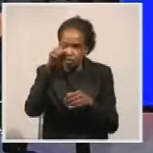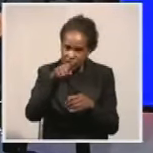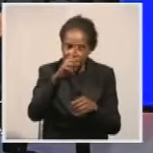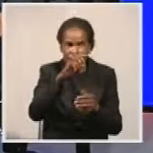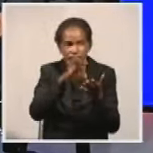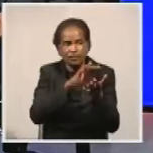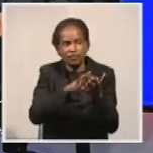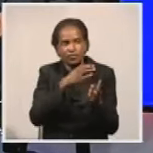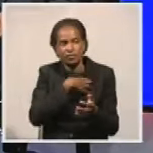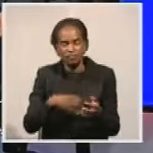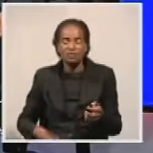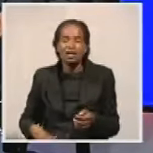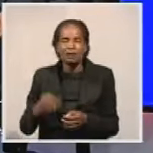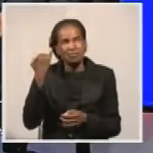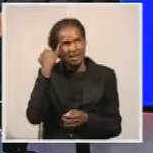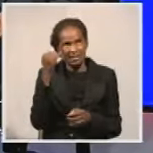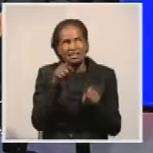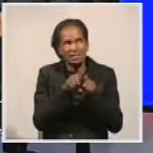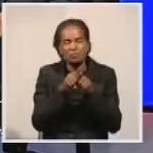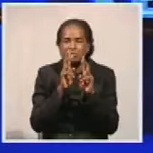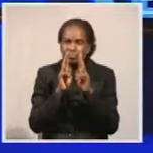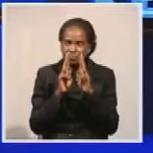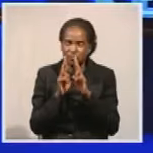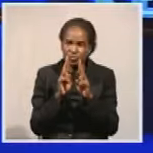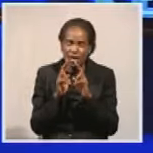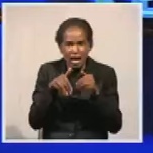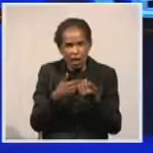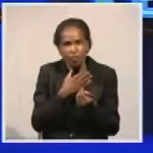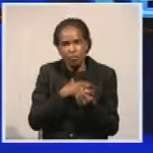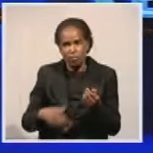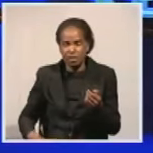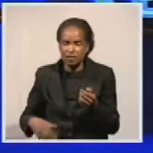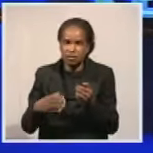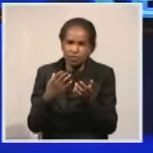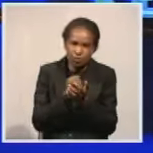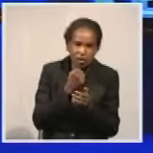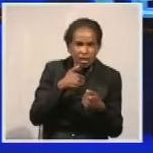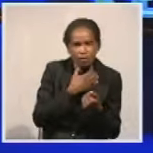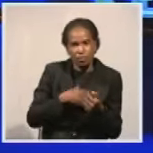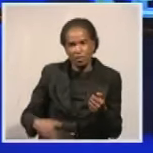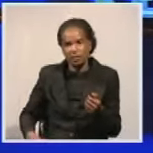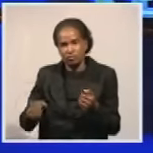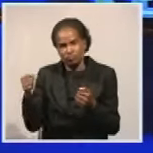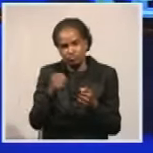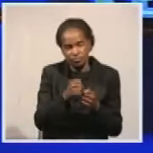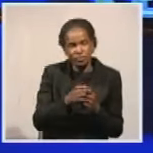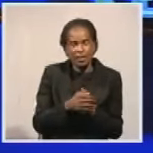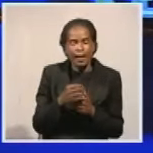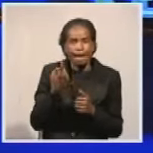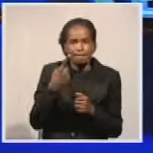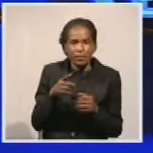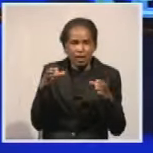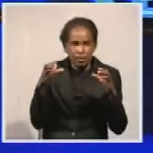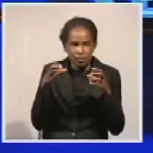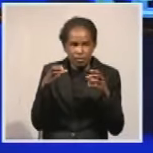a consideration. And we felt strongly that election